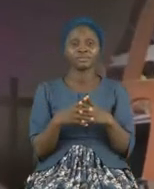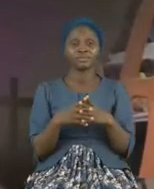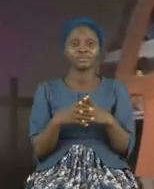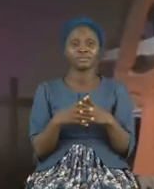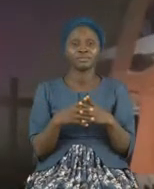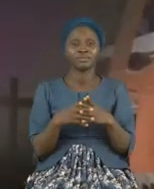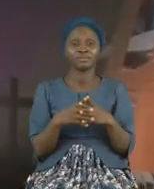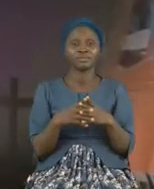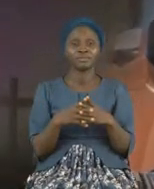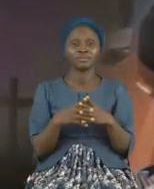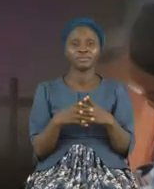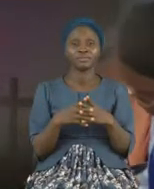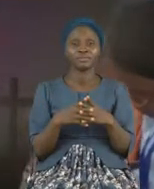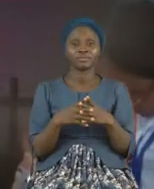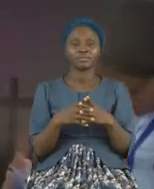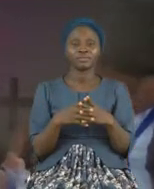16,